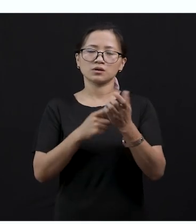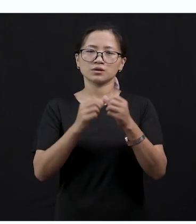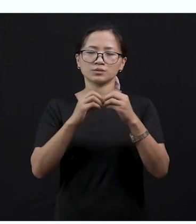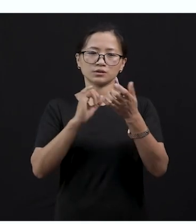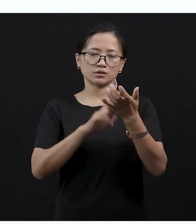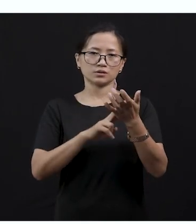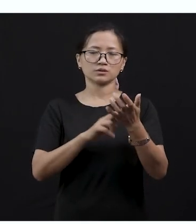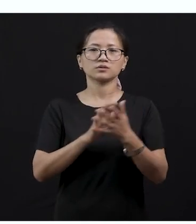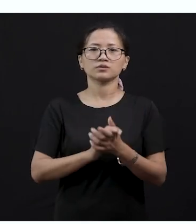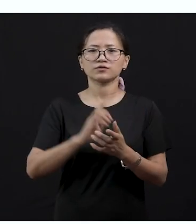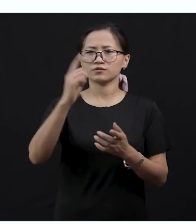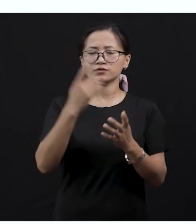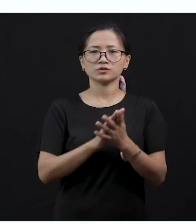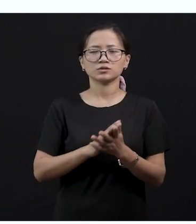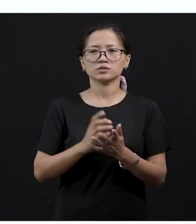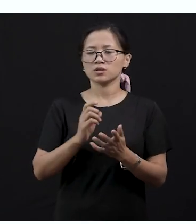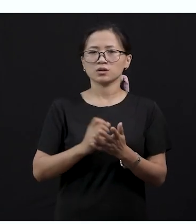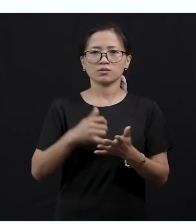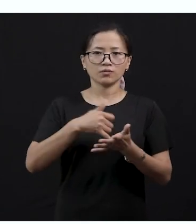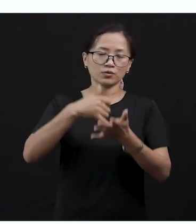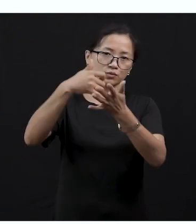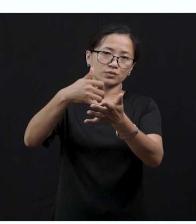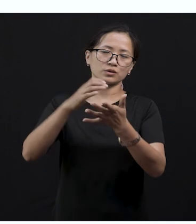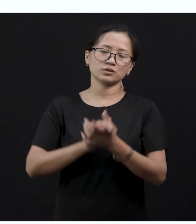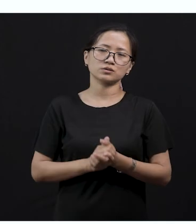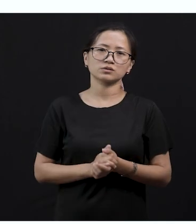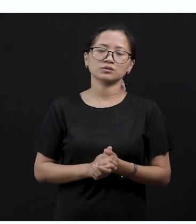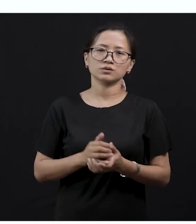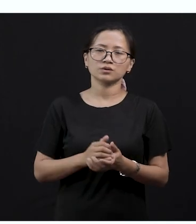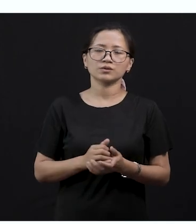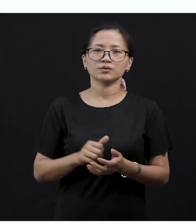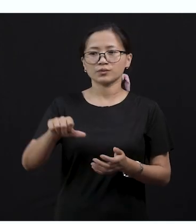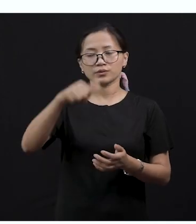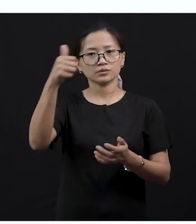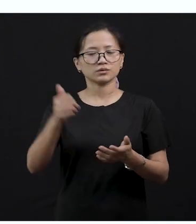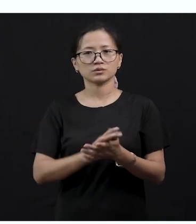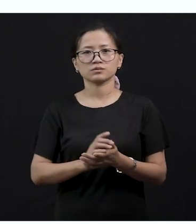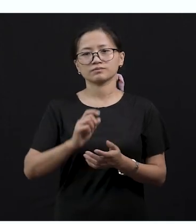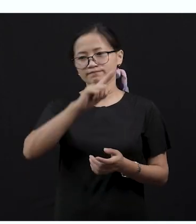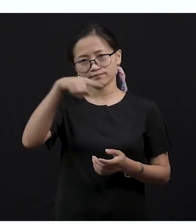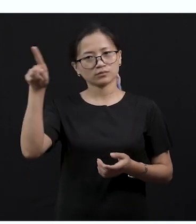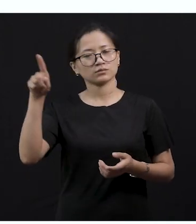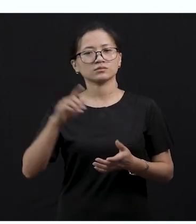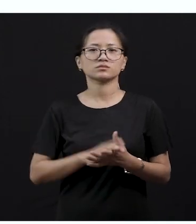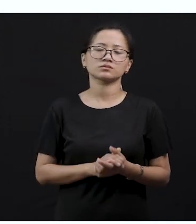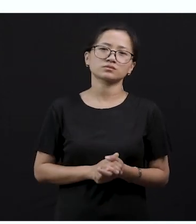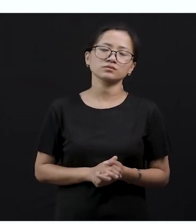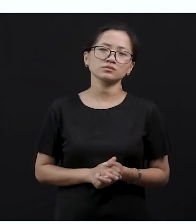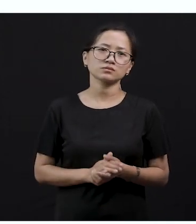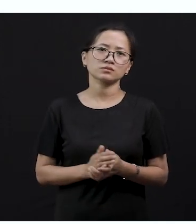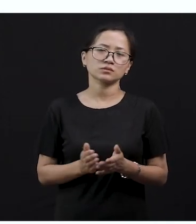the first Indian Nobel Prize winner. The answer is correct. He was the first Nobel Prize